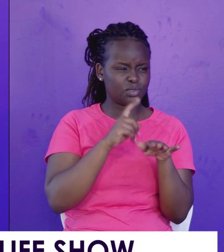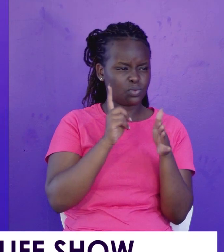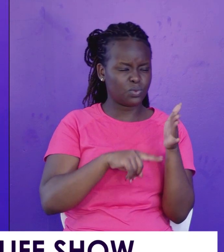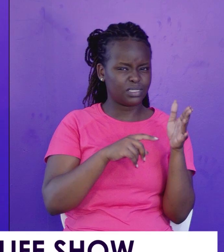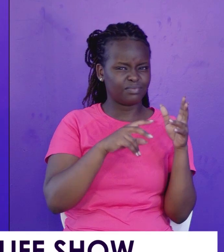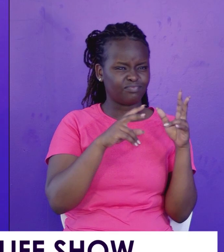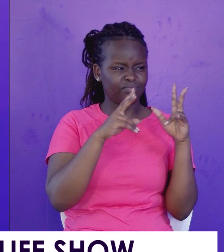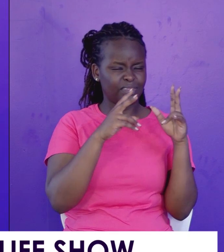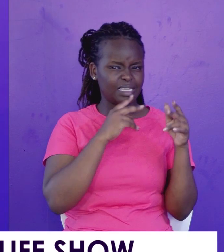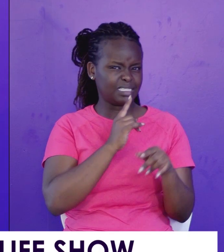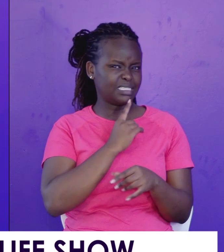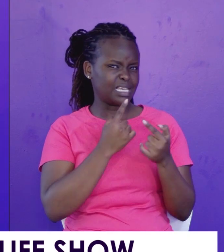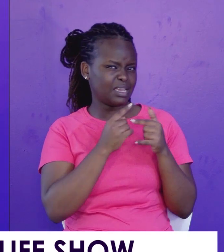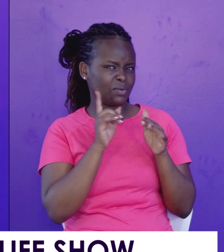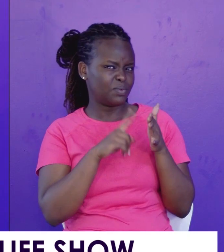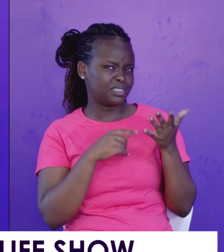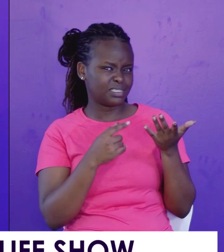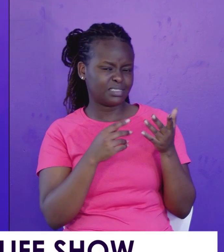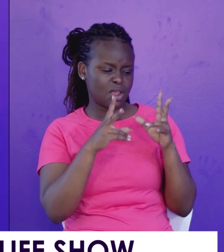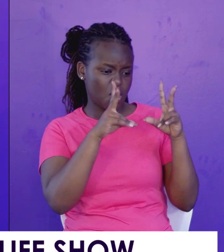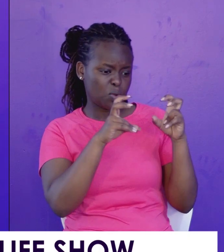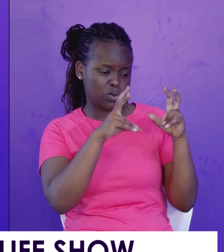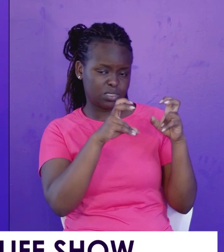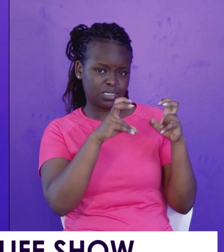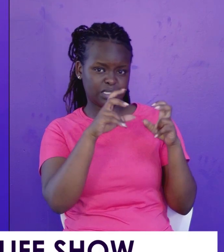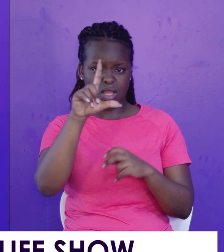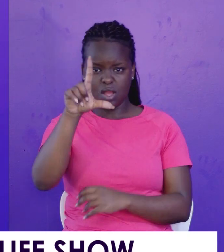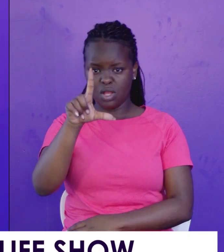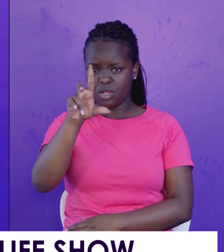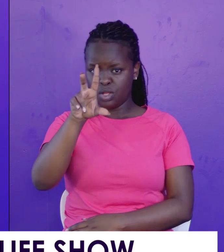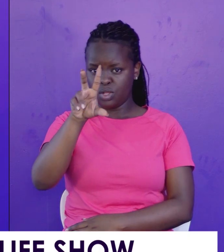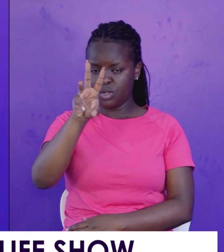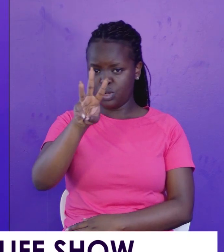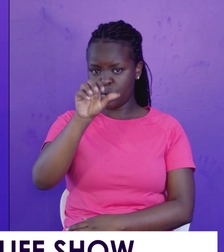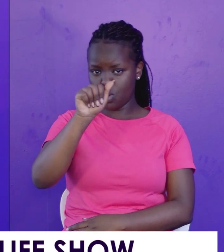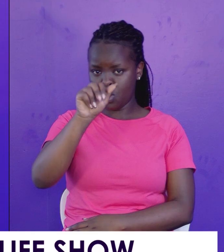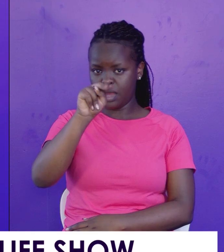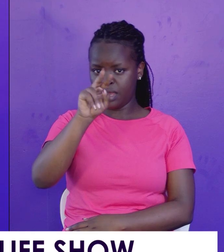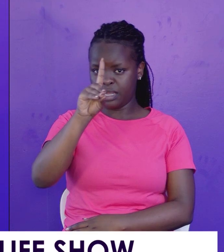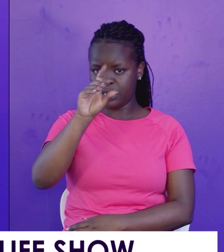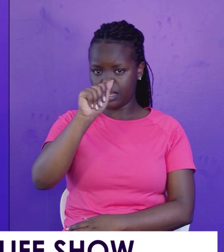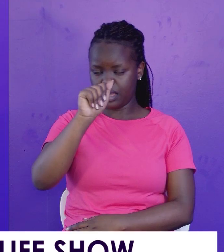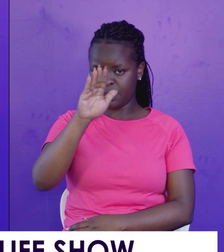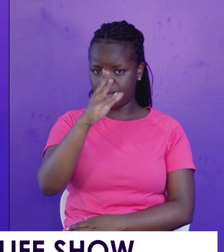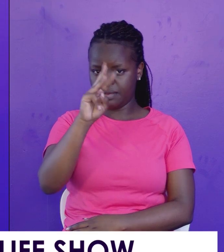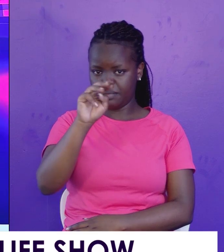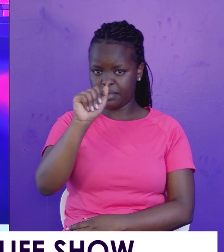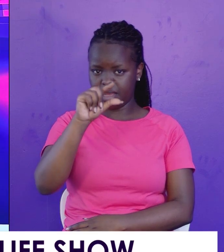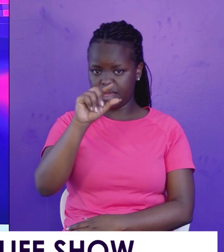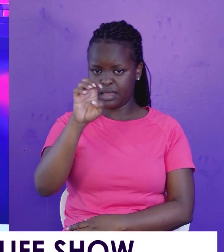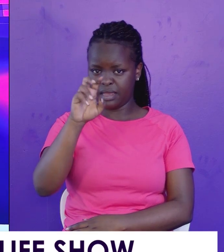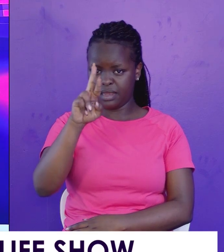Luanda Magere. Patrick Lumumba. He quotes Luanda Magere and he quotes all those people. You'll be surprised.